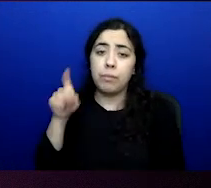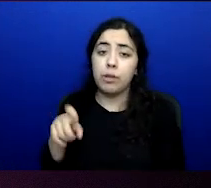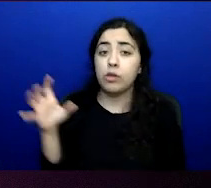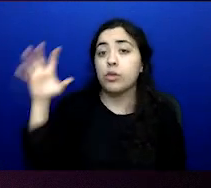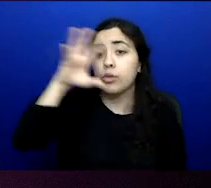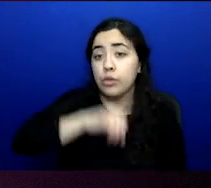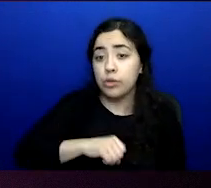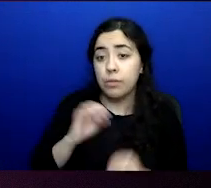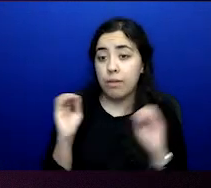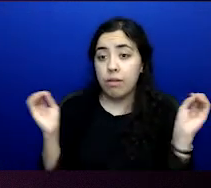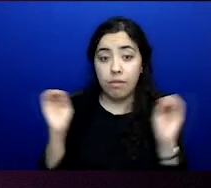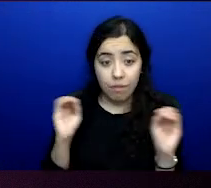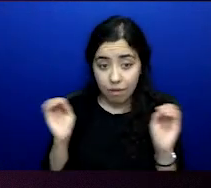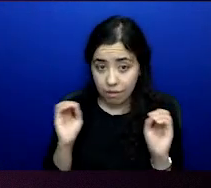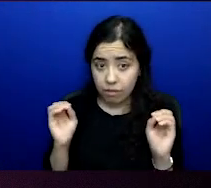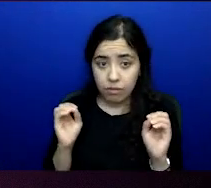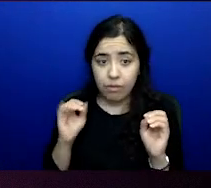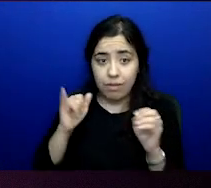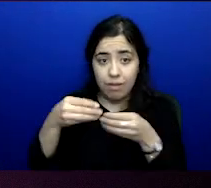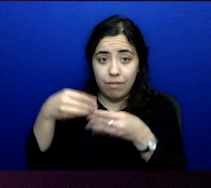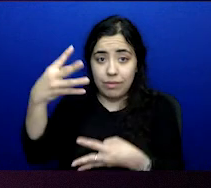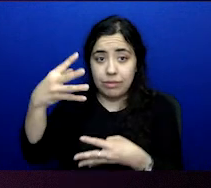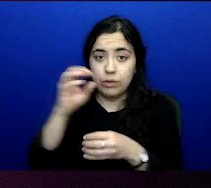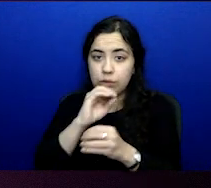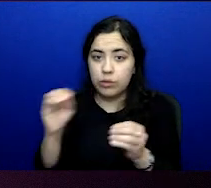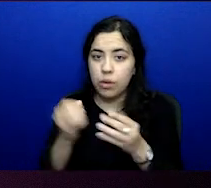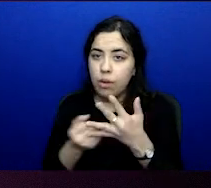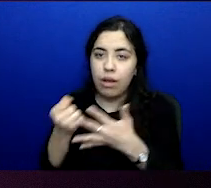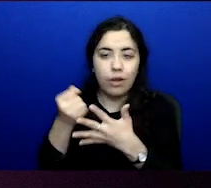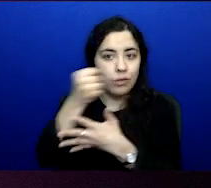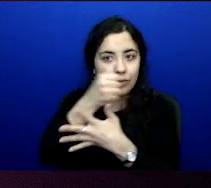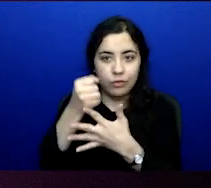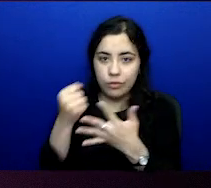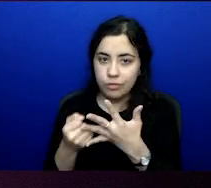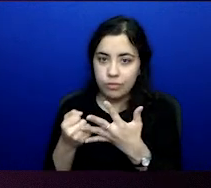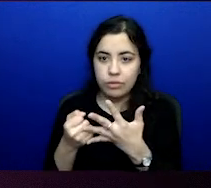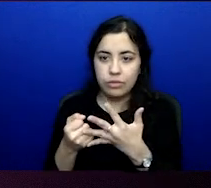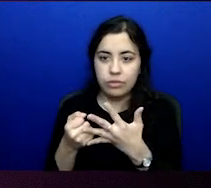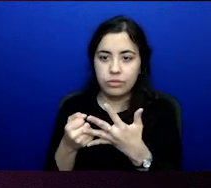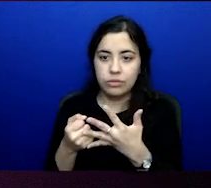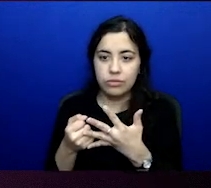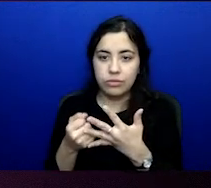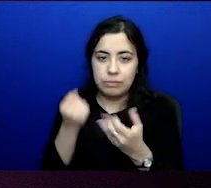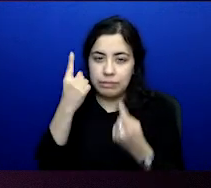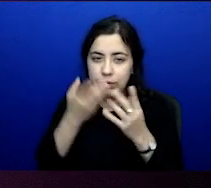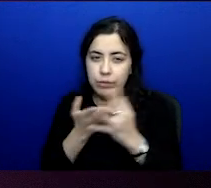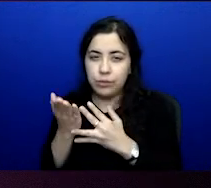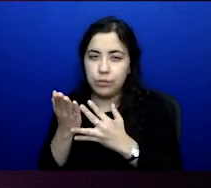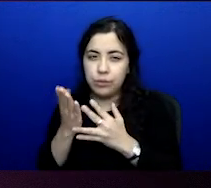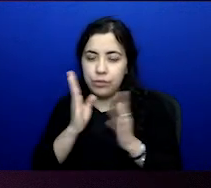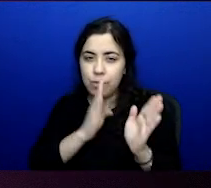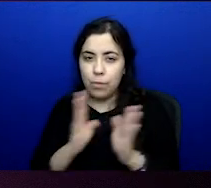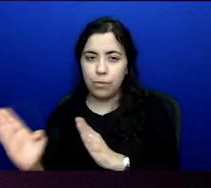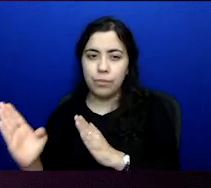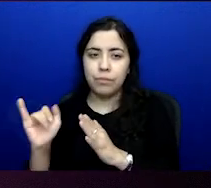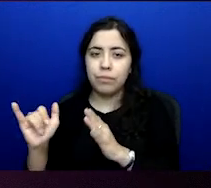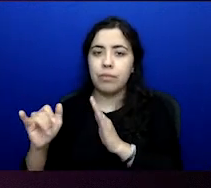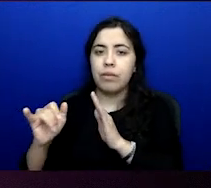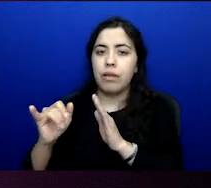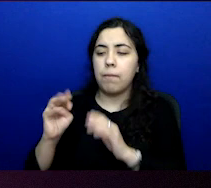assume that none of the that list has no hierarchy, and we cannot make sense from it just by the order.